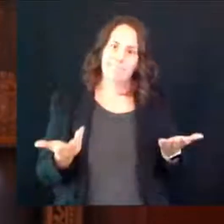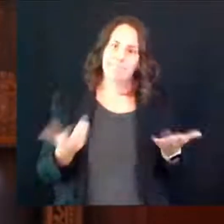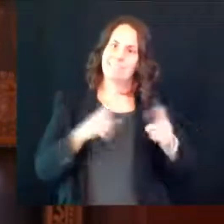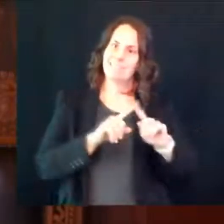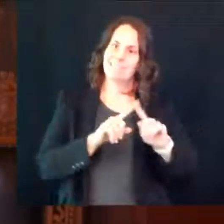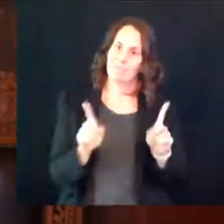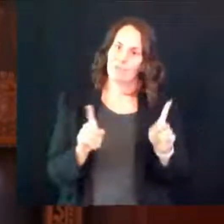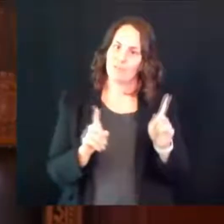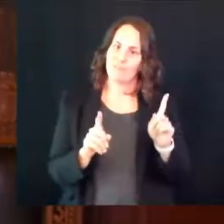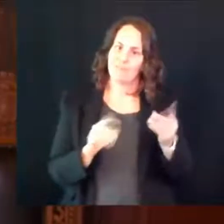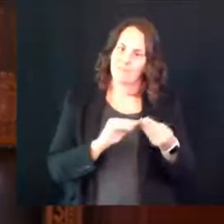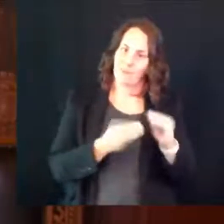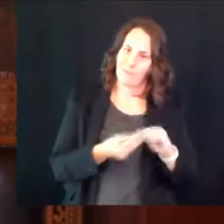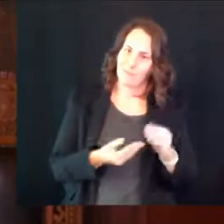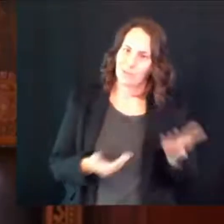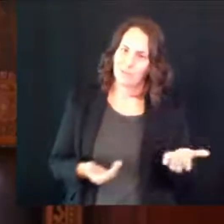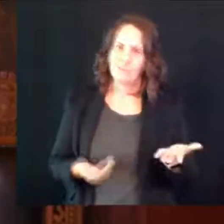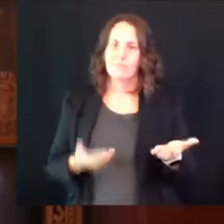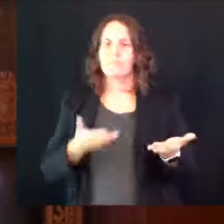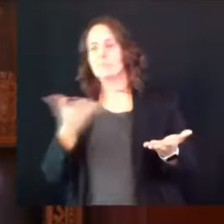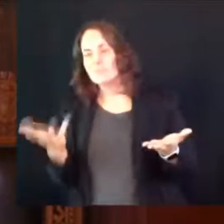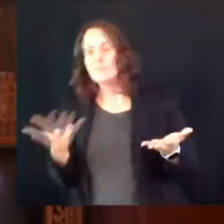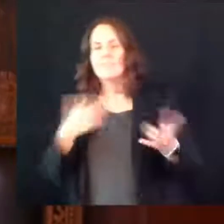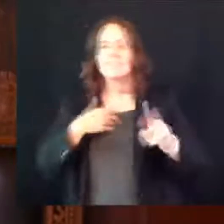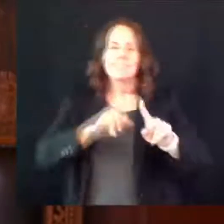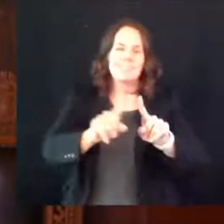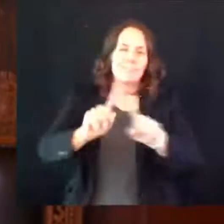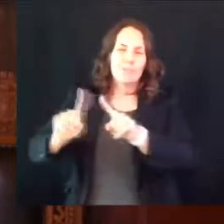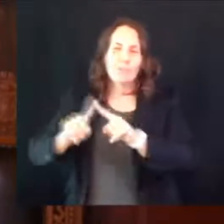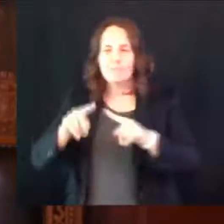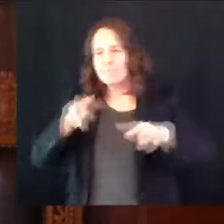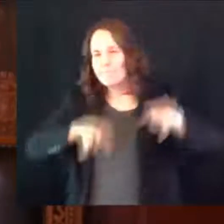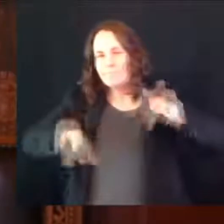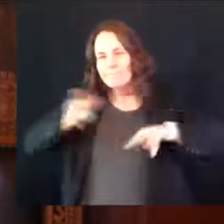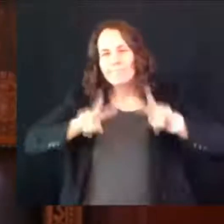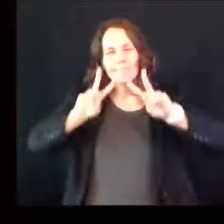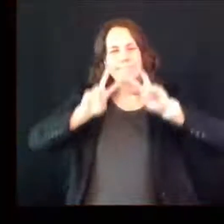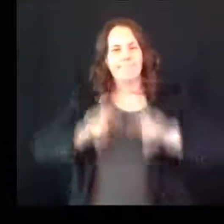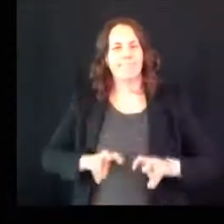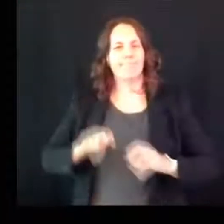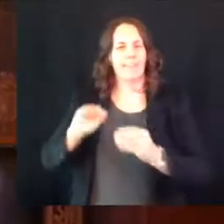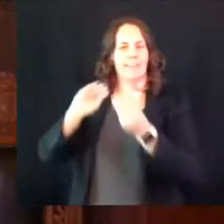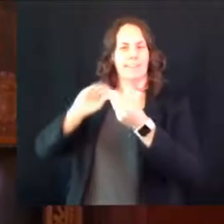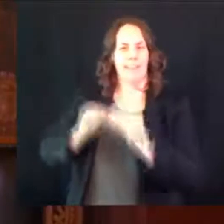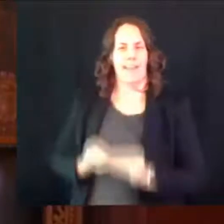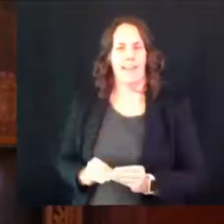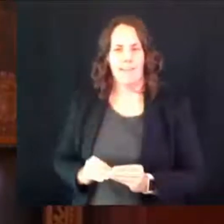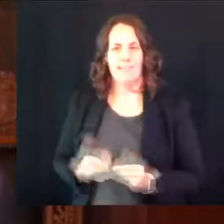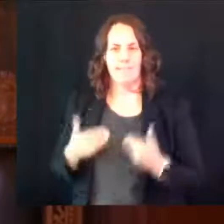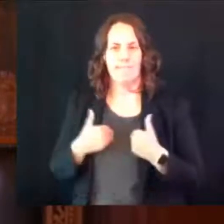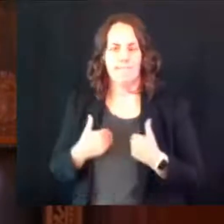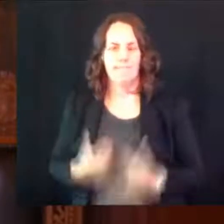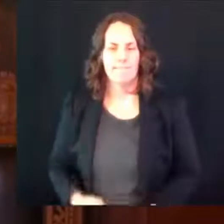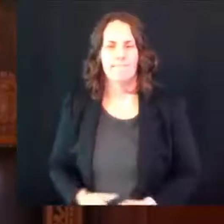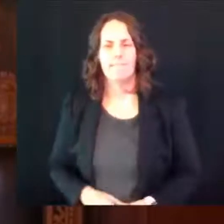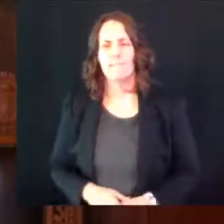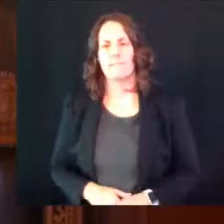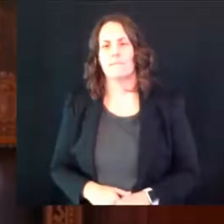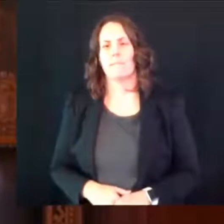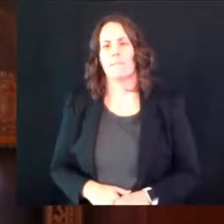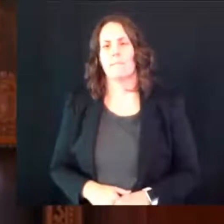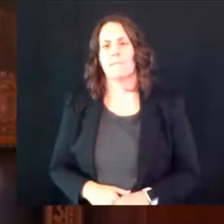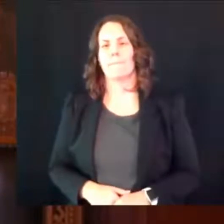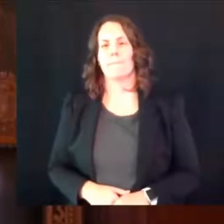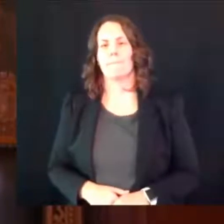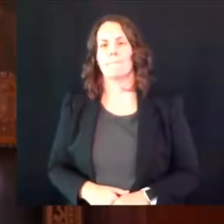that that there's a relatively fewer barriers or a lower threshold for people to get tested with minimal or no symptoms, and that